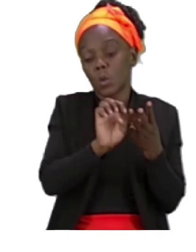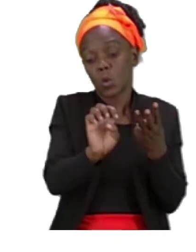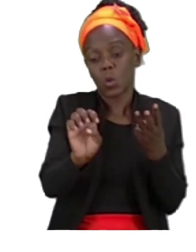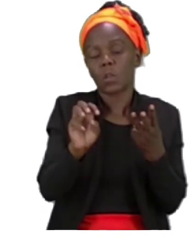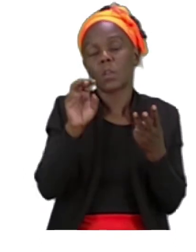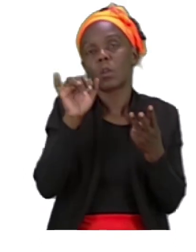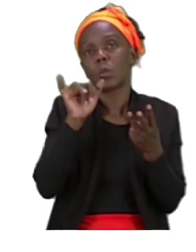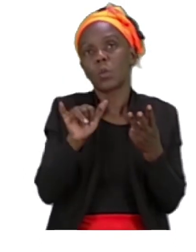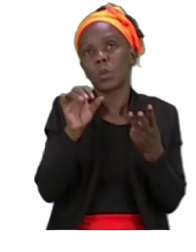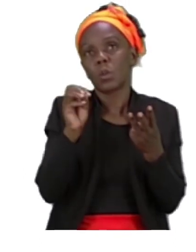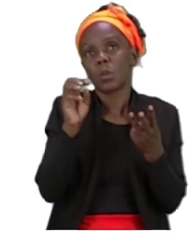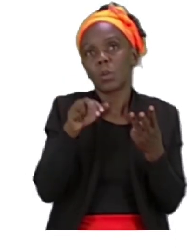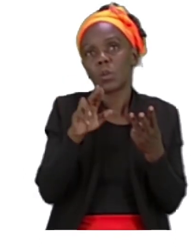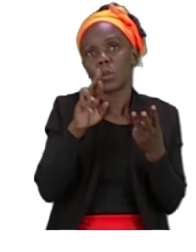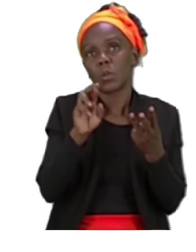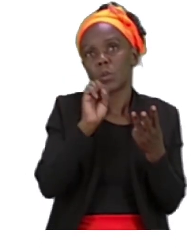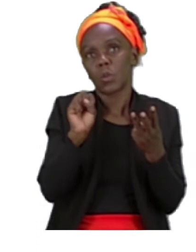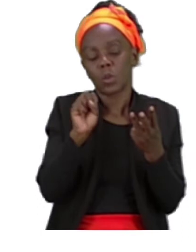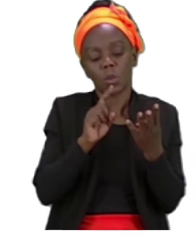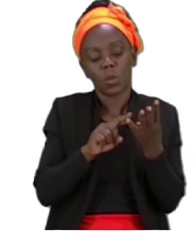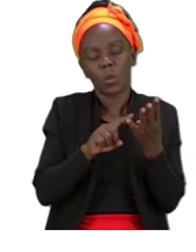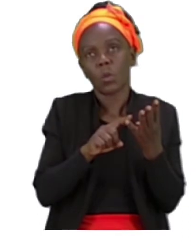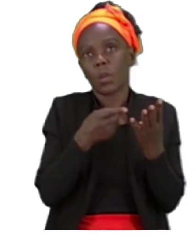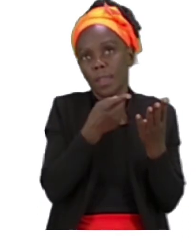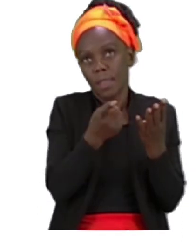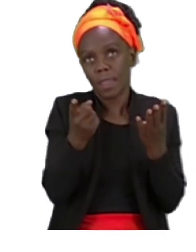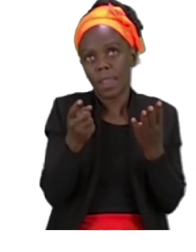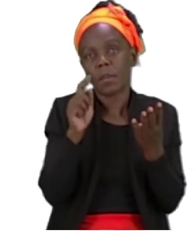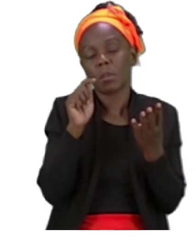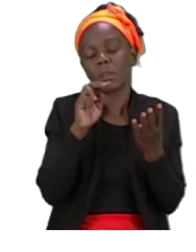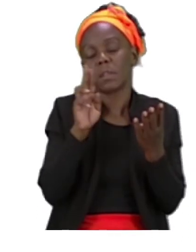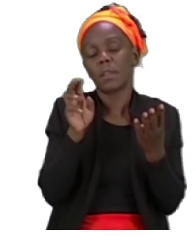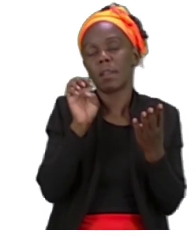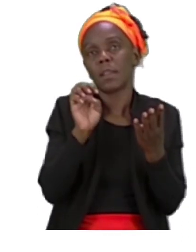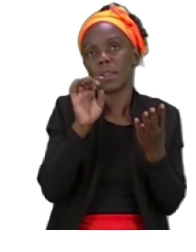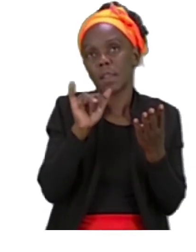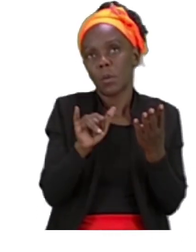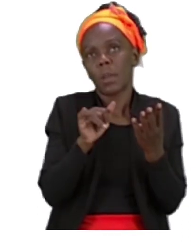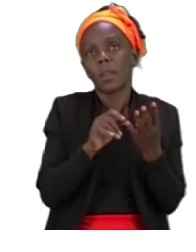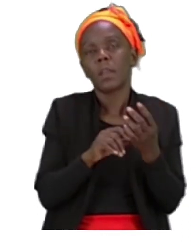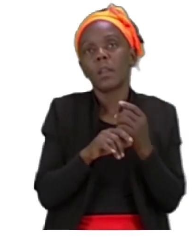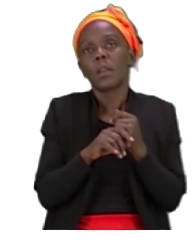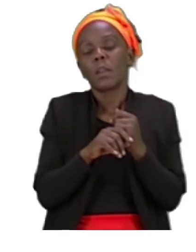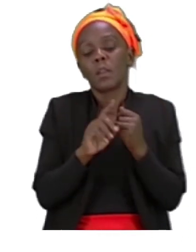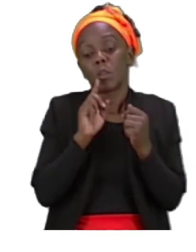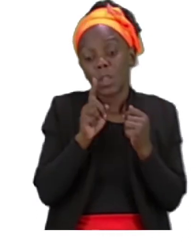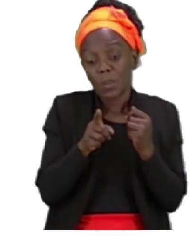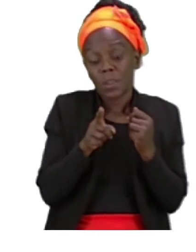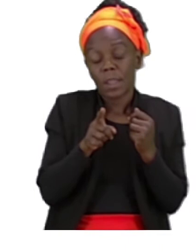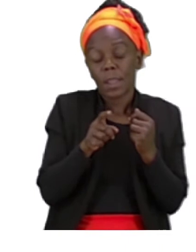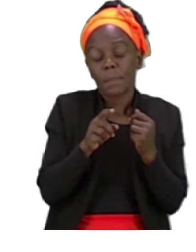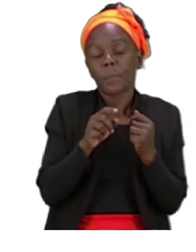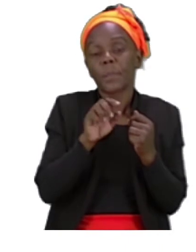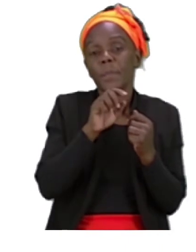If you said the word they, well done, good job. So we are going to use the word